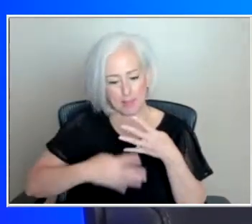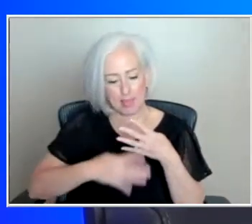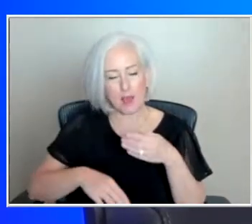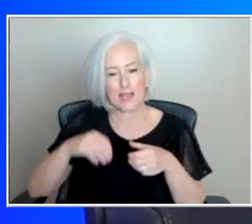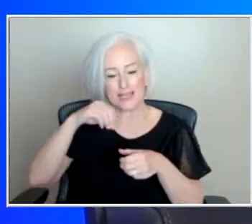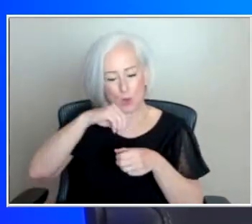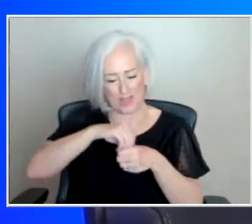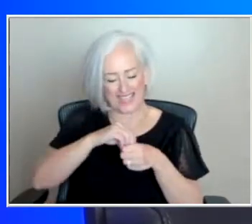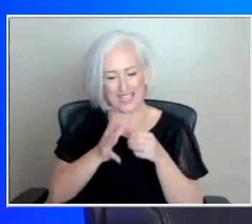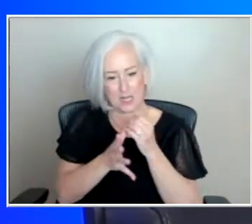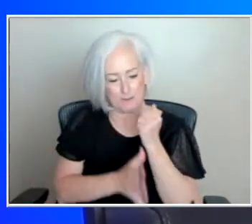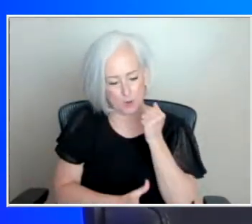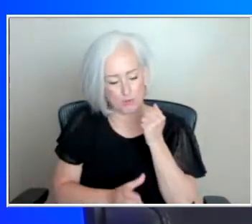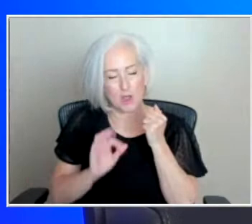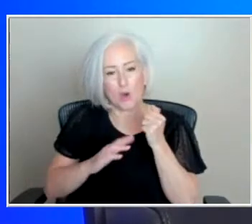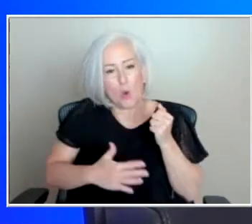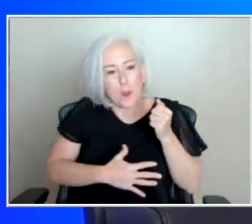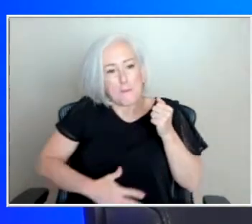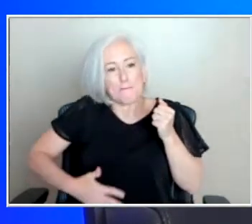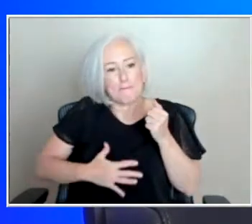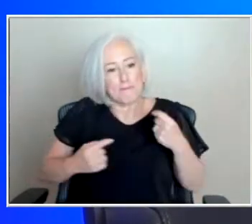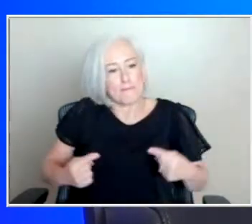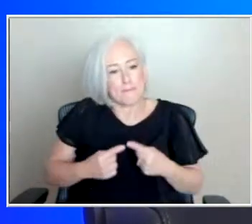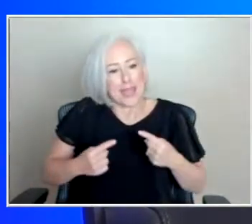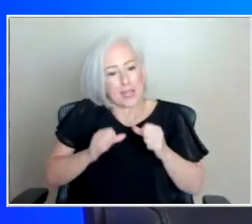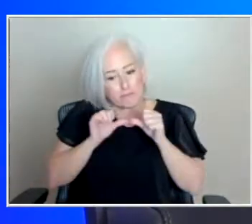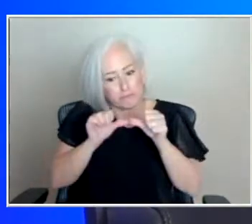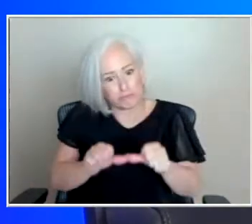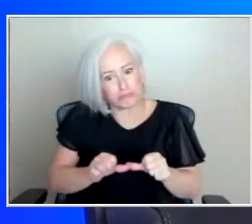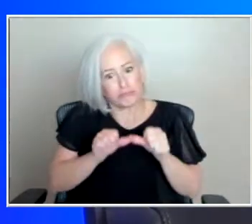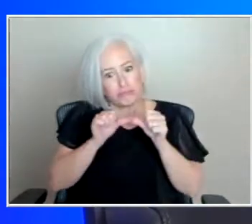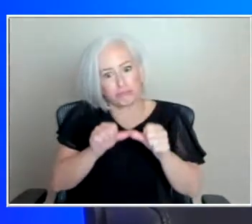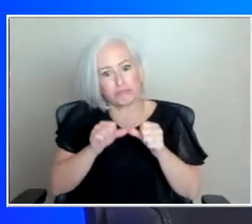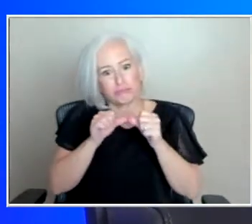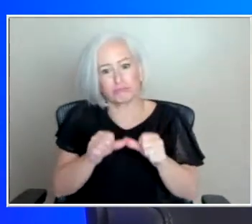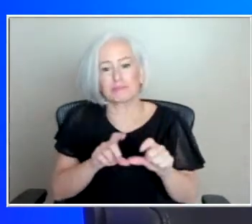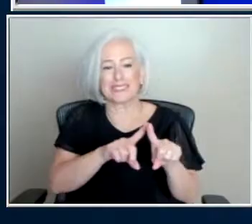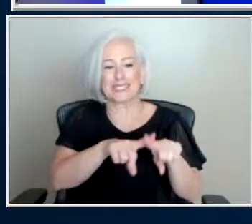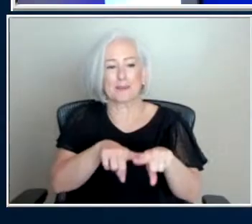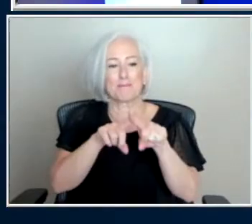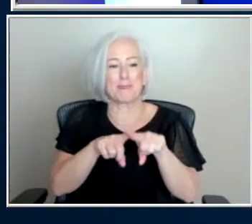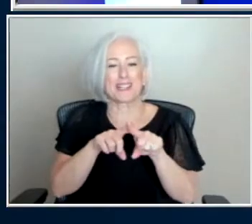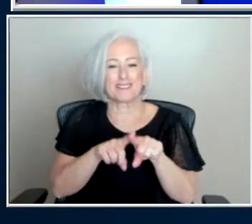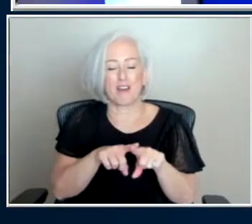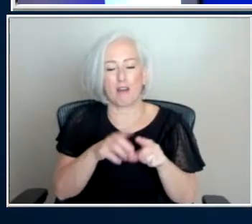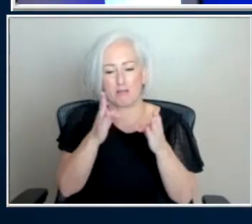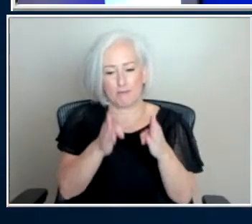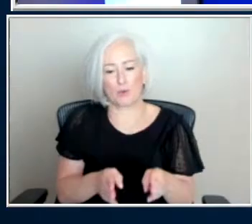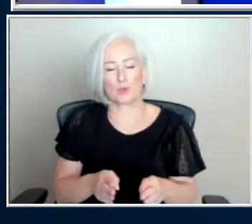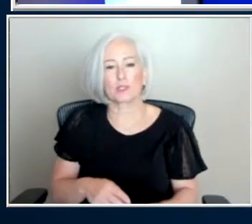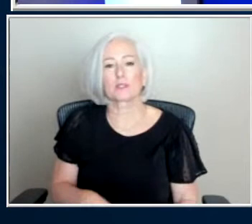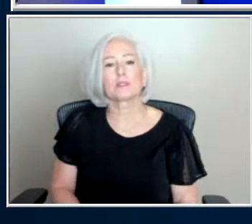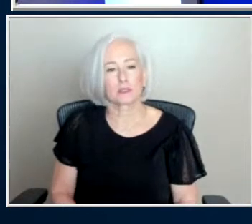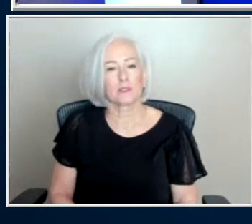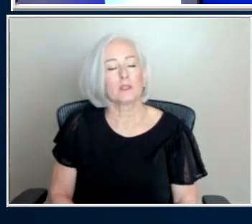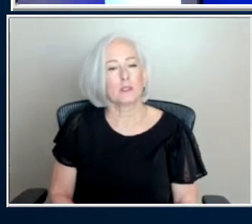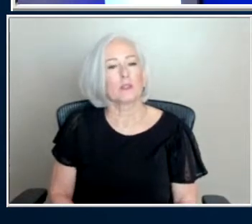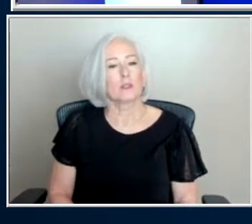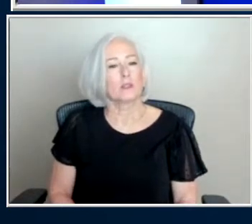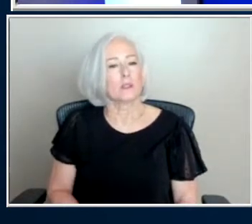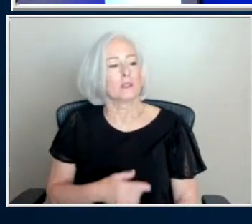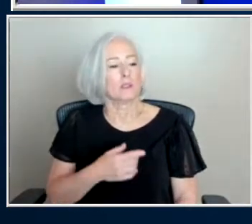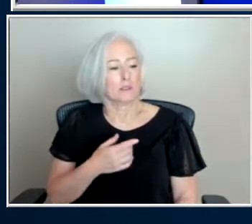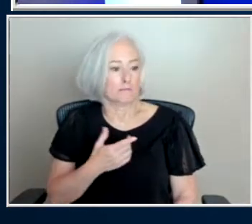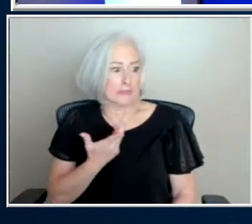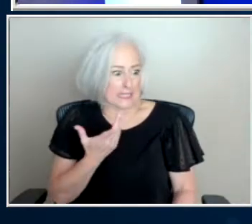not going away. It just depends on the individual case. Well, and it's tricky because now you've got people in those